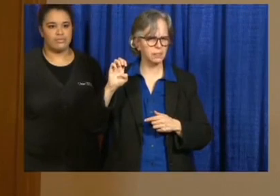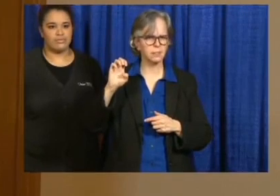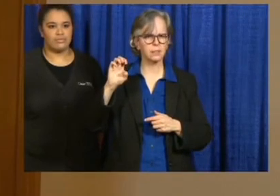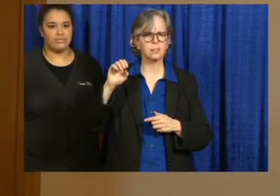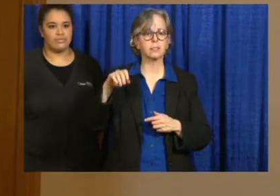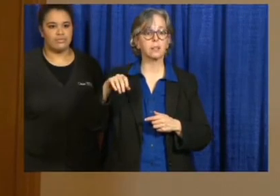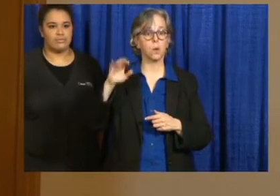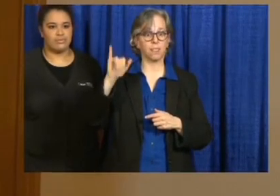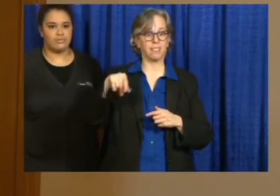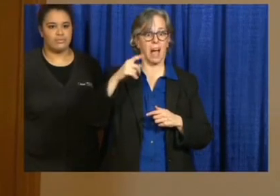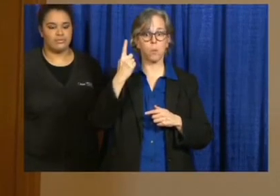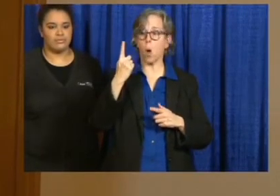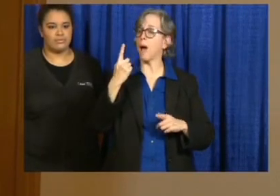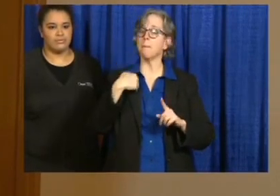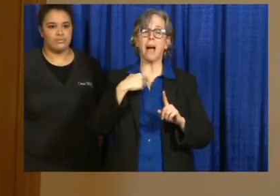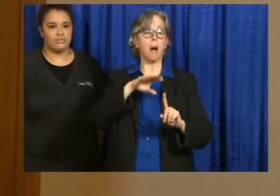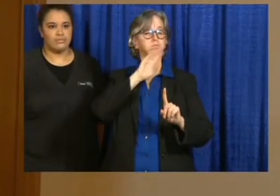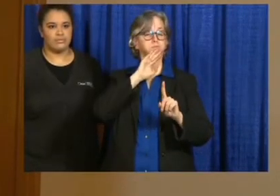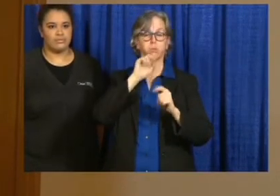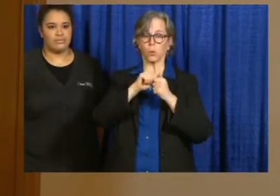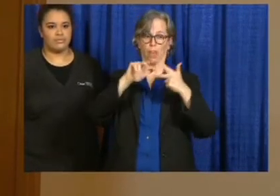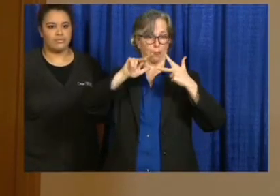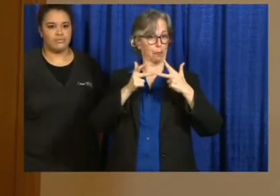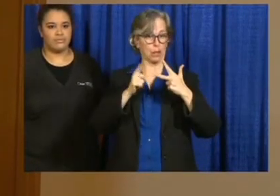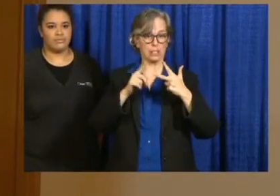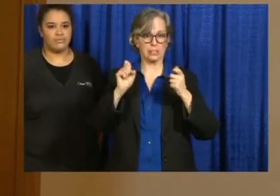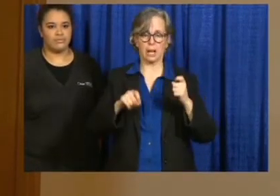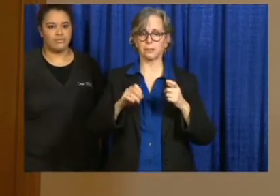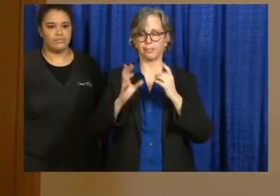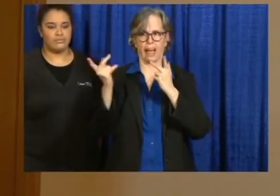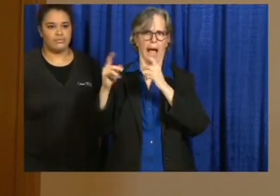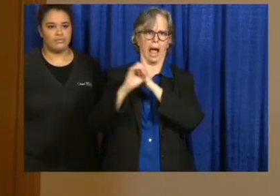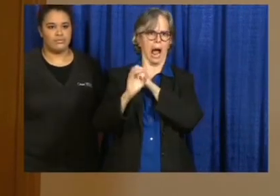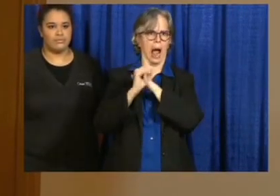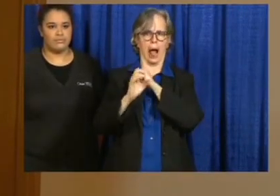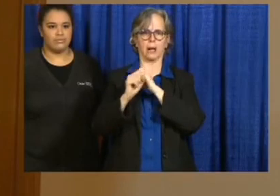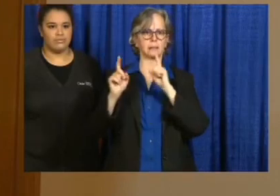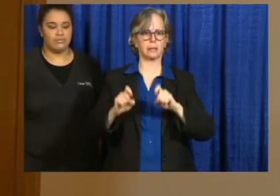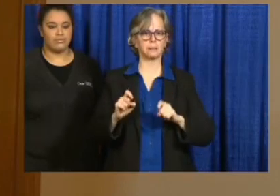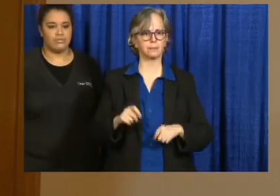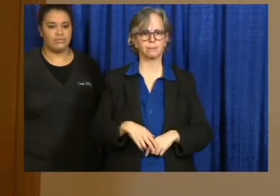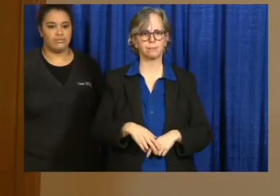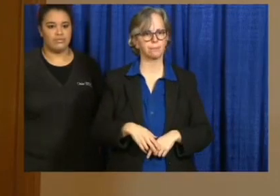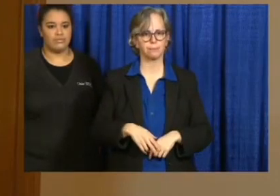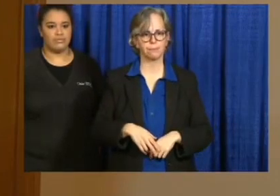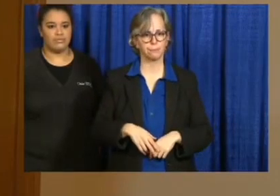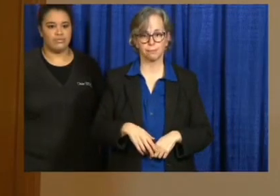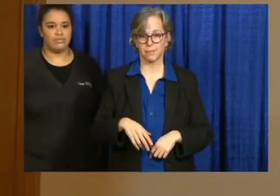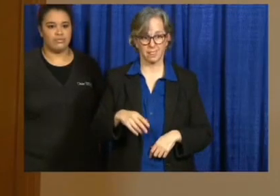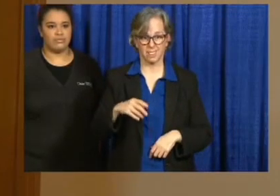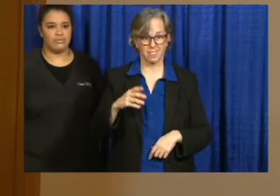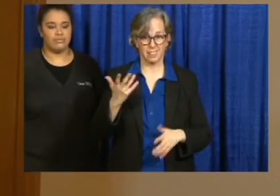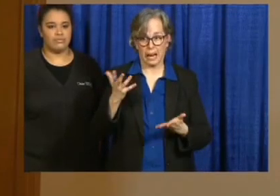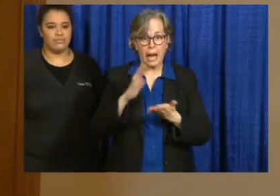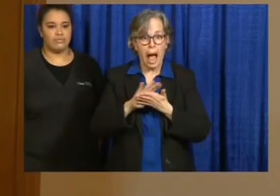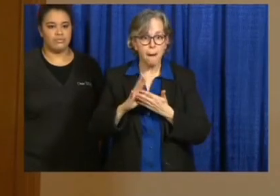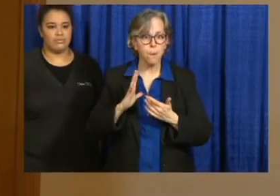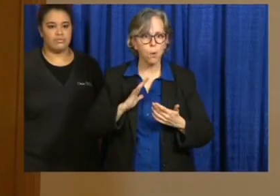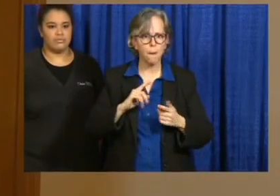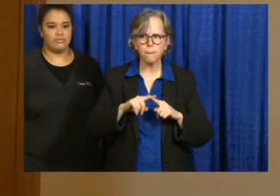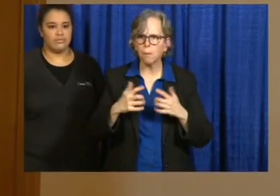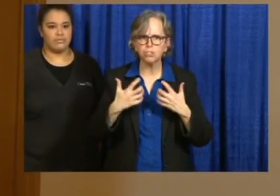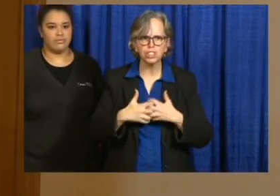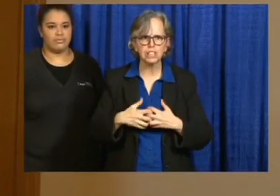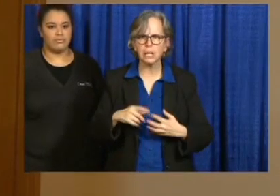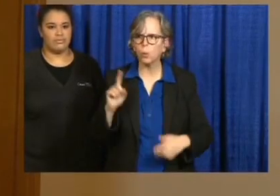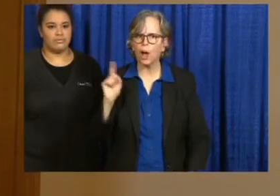frustrations with the advertising of that testing, which would be spectacular to have, is there are no machines out there. And we've